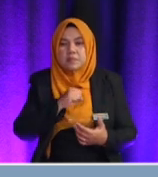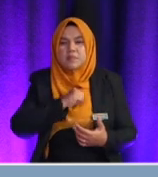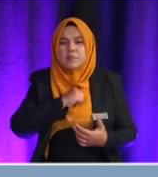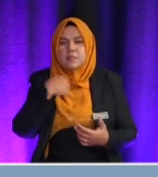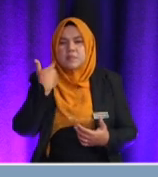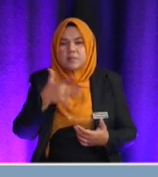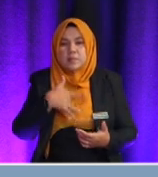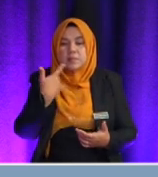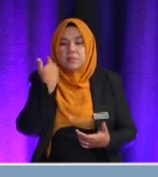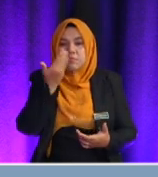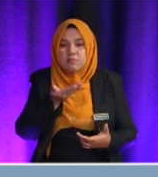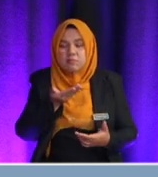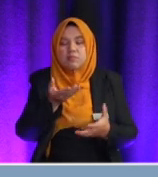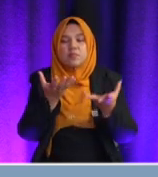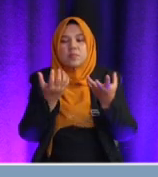see.